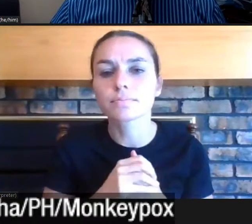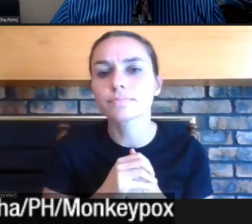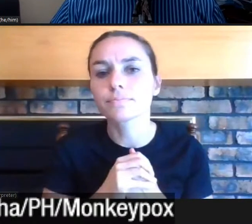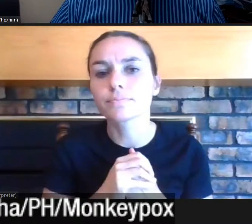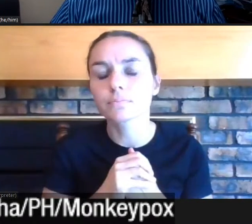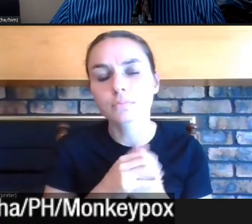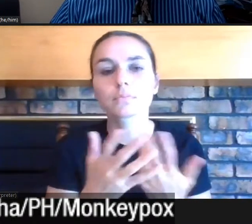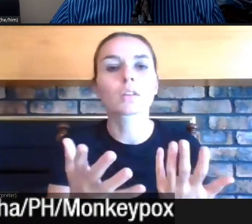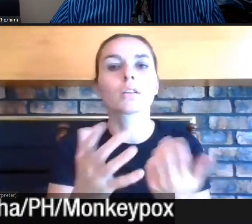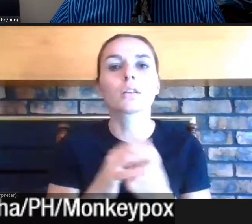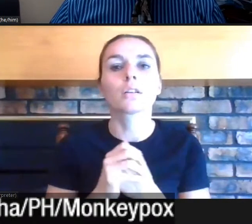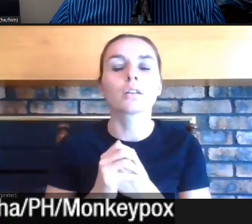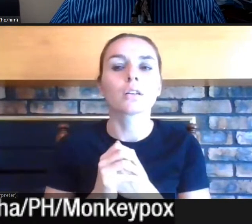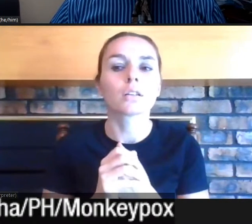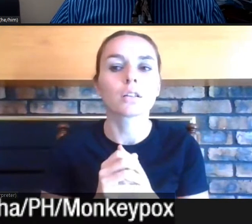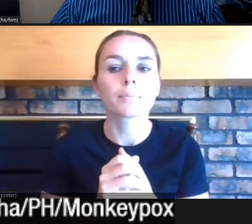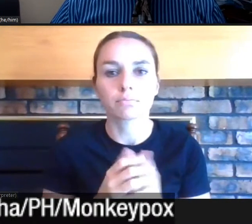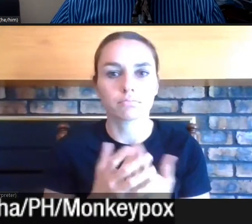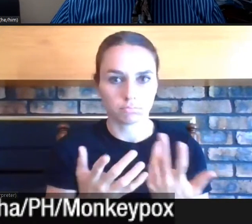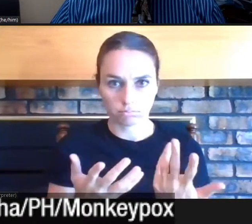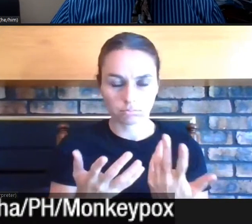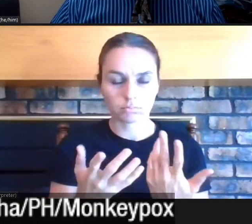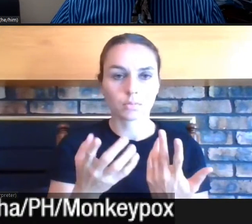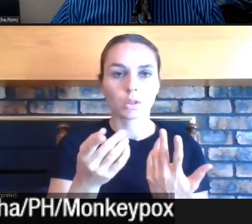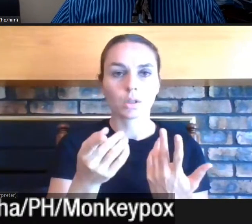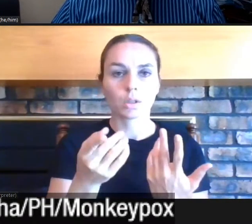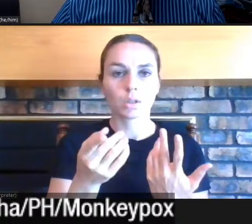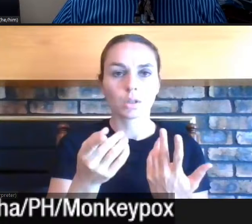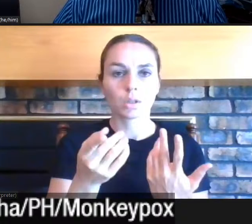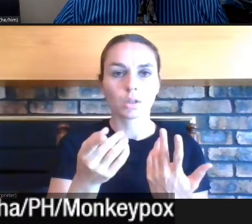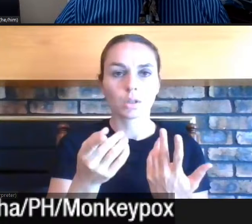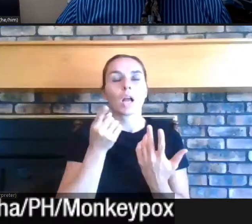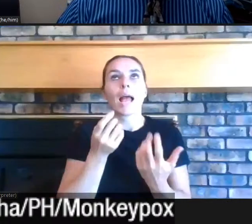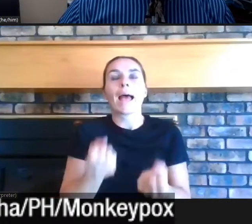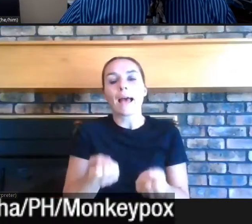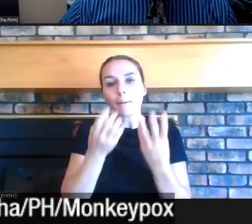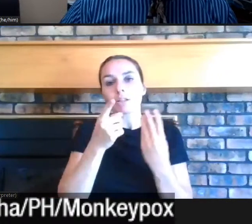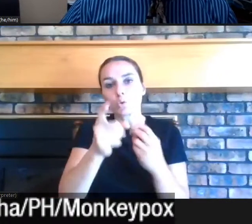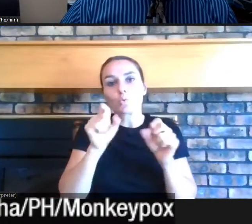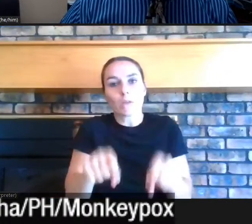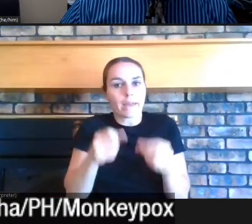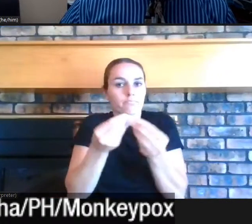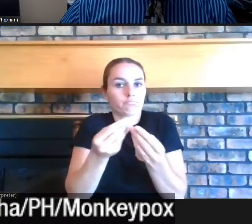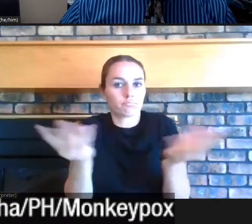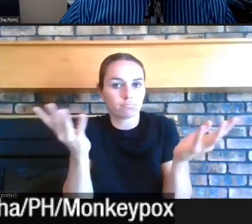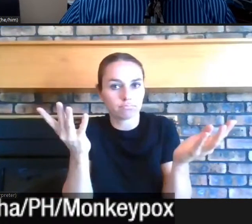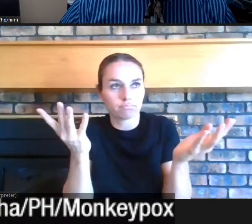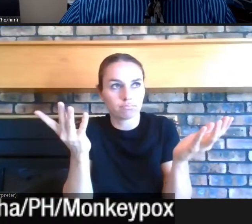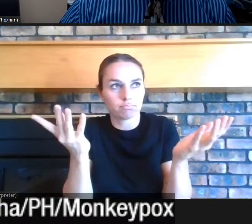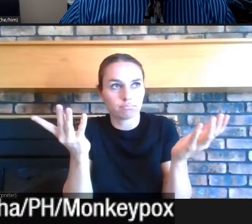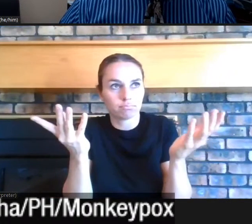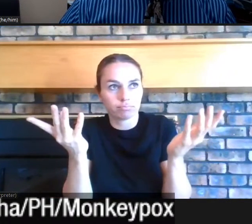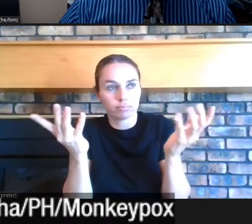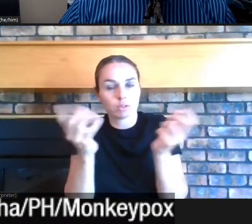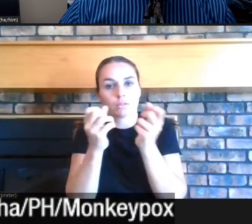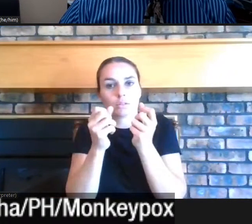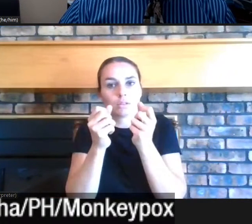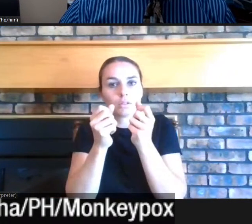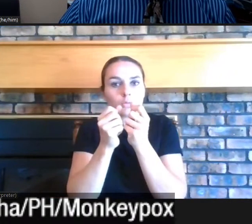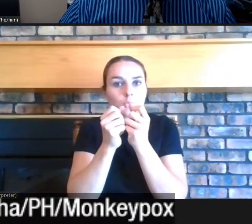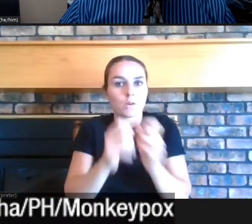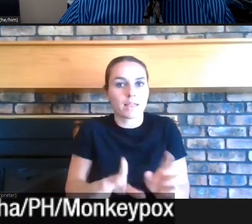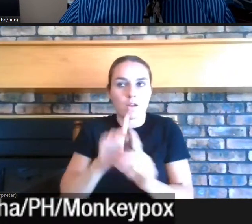you are able to distribute like pretty quickly without more supplies coming